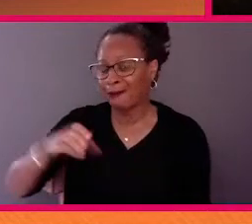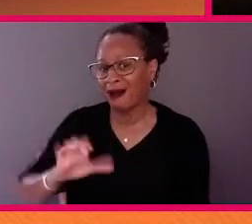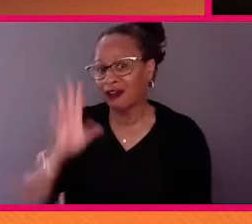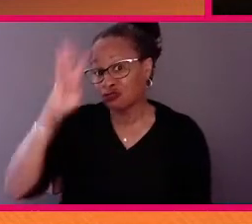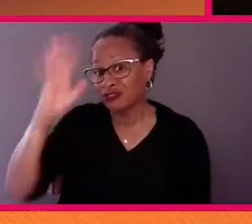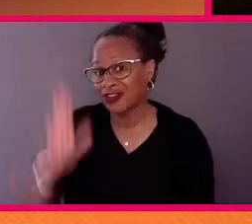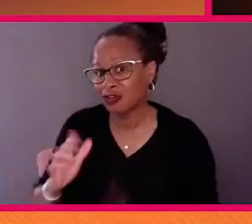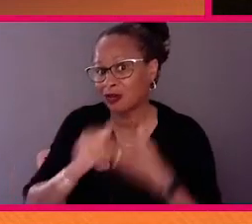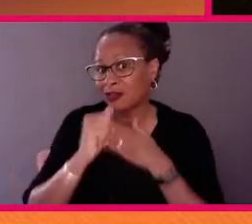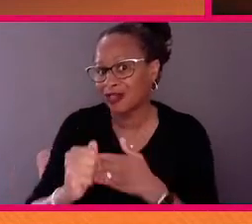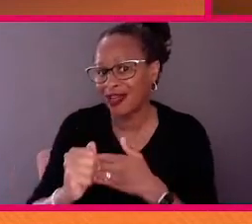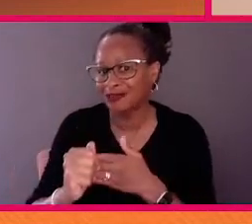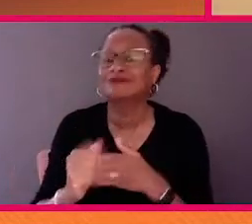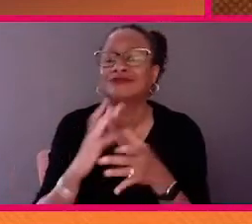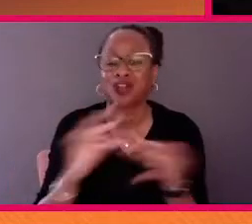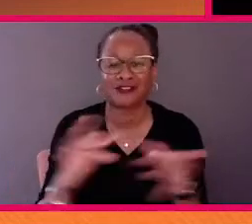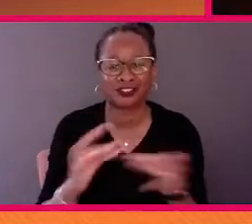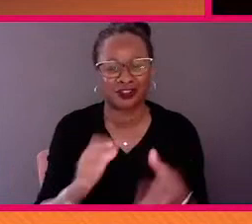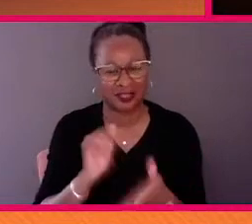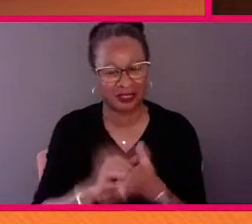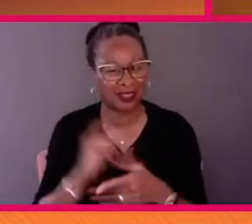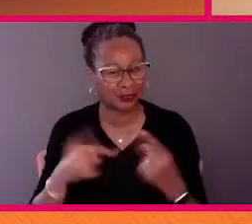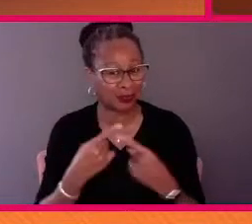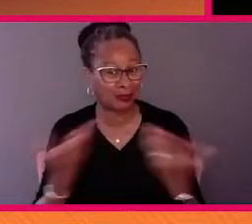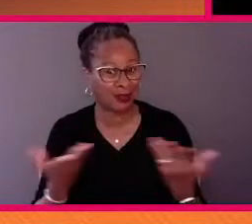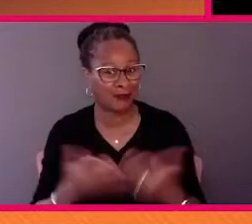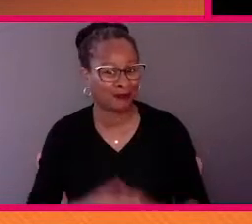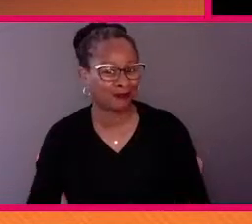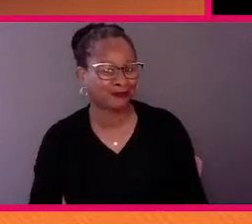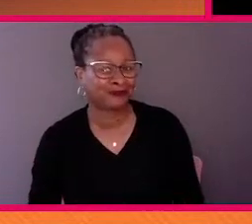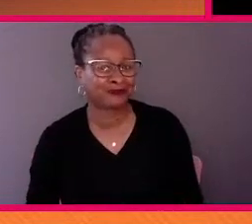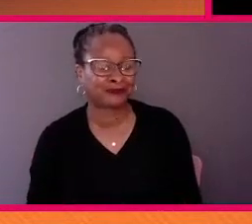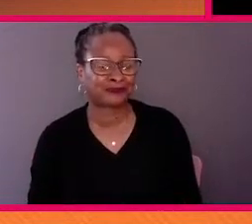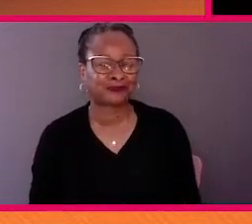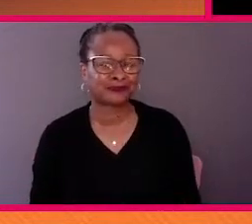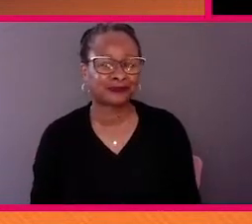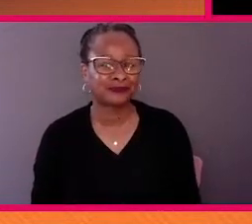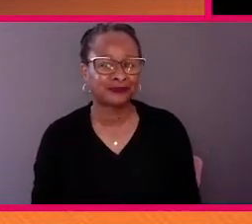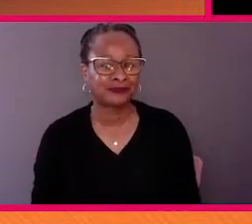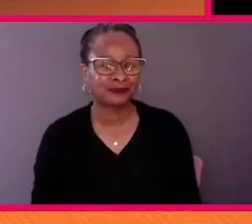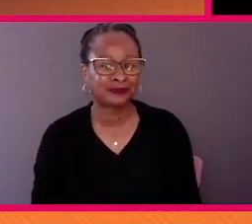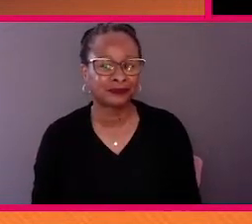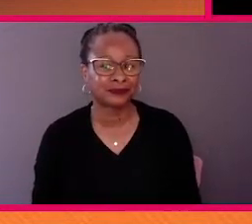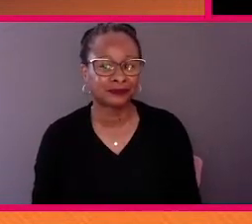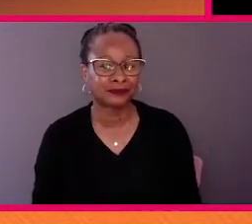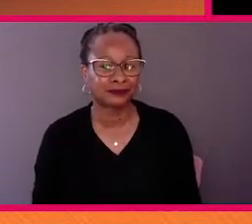conversation. That is what it's about.